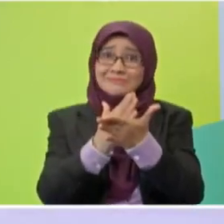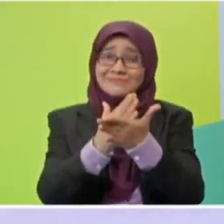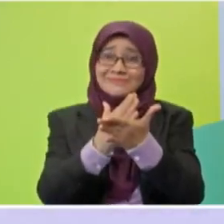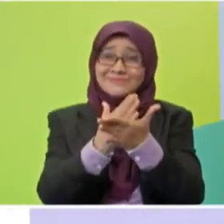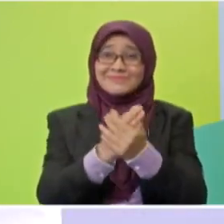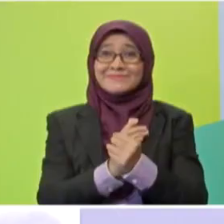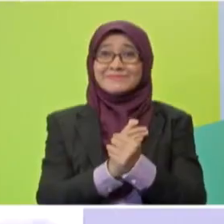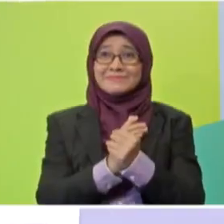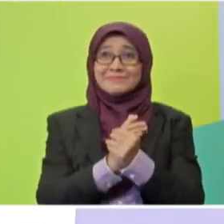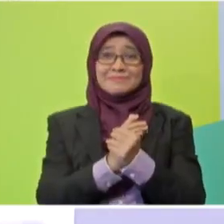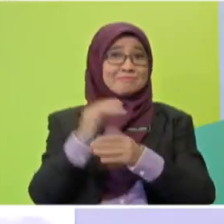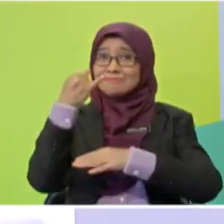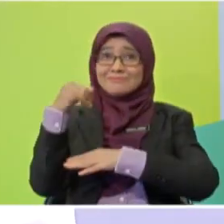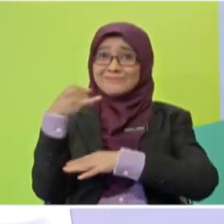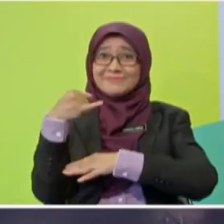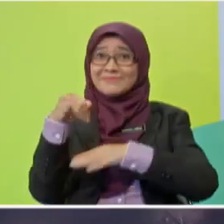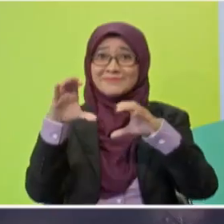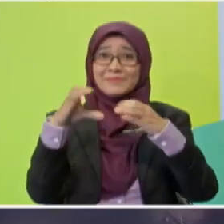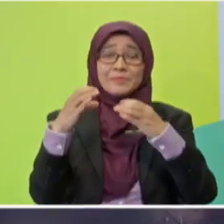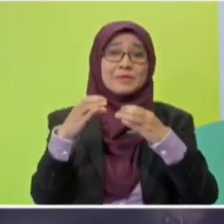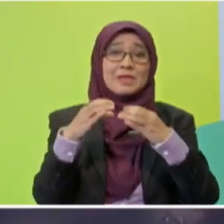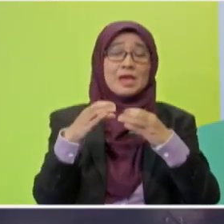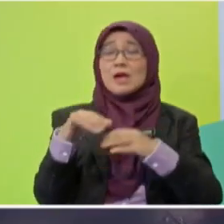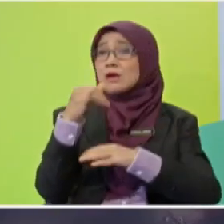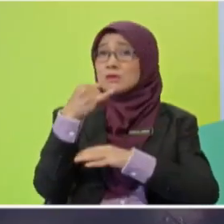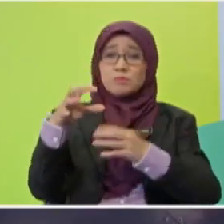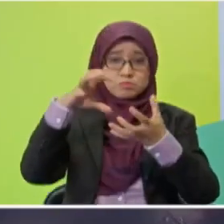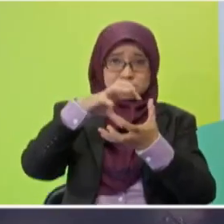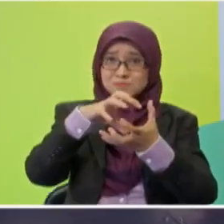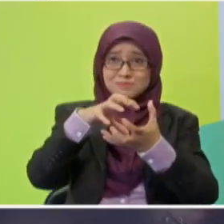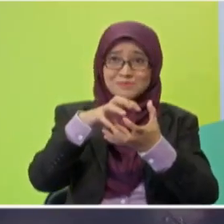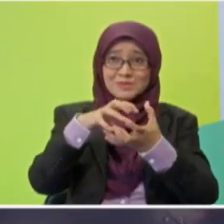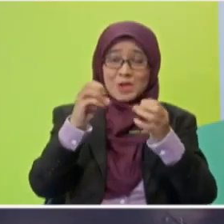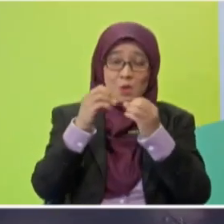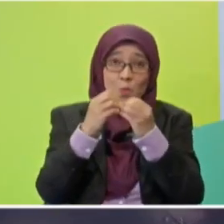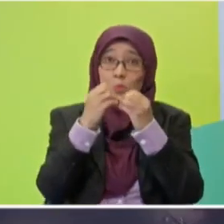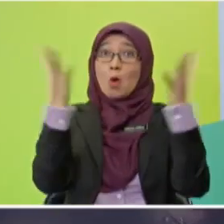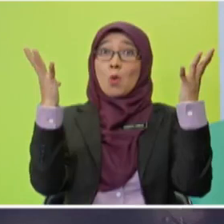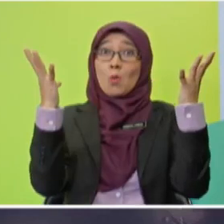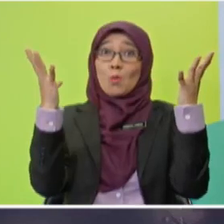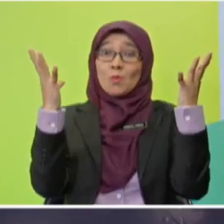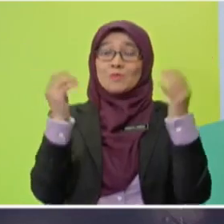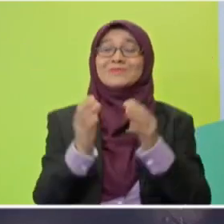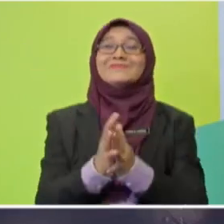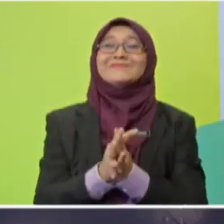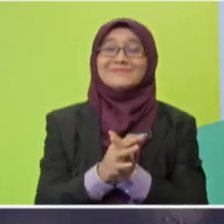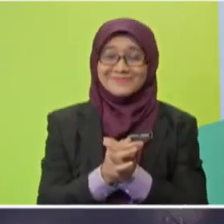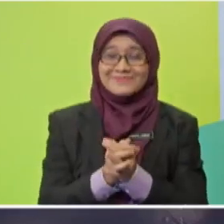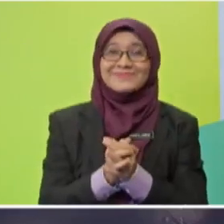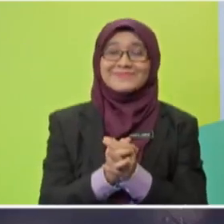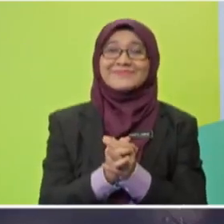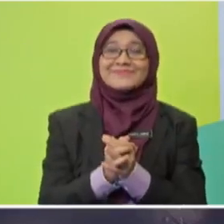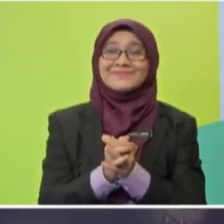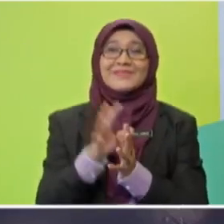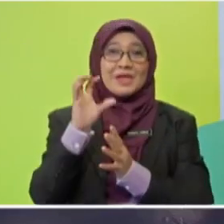Professor. Please don't make the lab to explode, Hanif. Oh, okay. We don't want that to happen. Yeah. No.